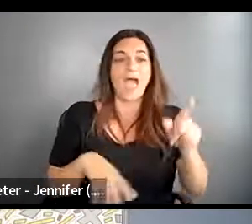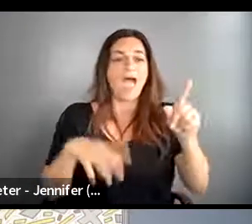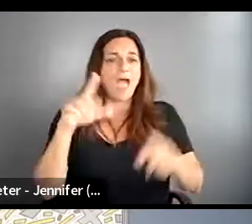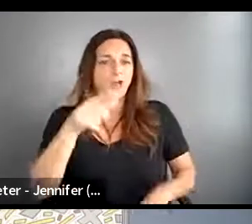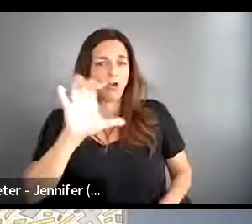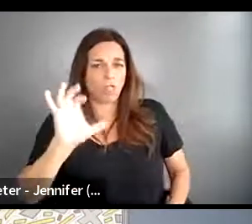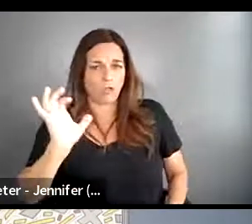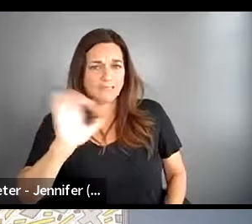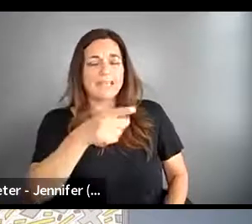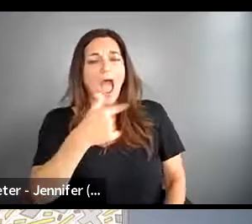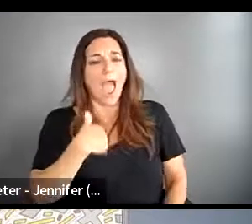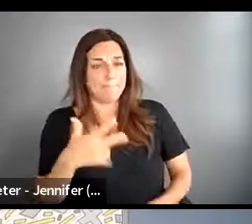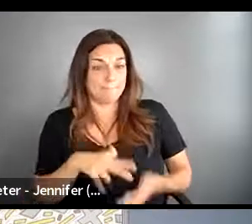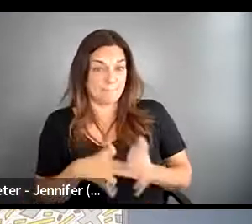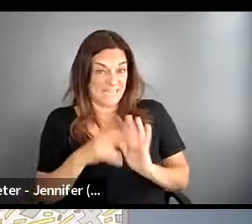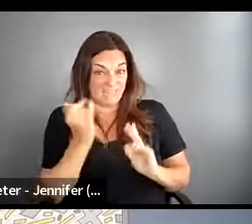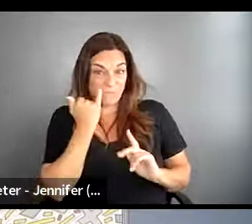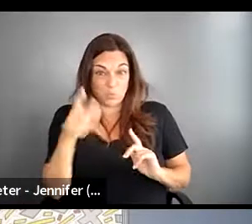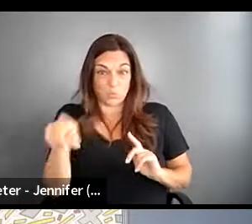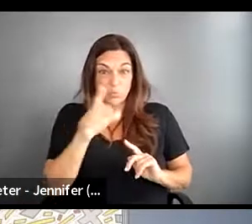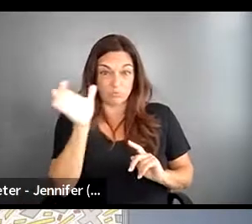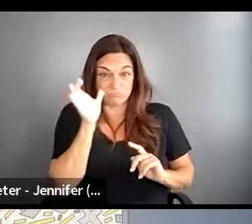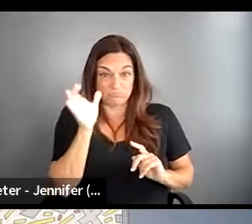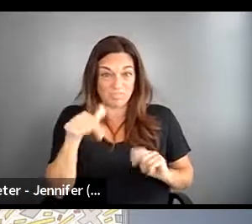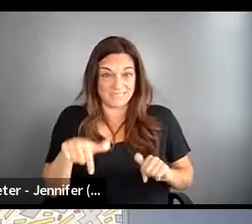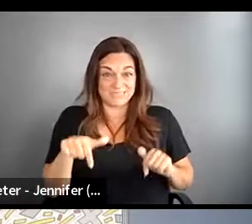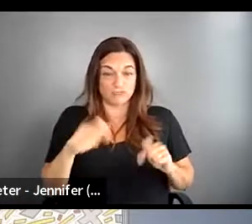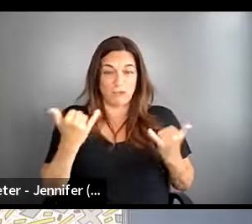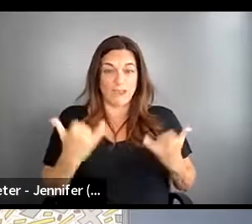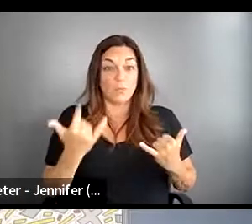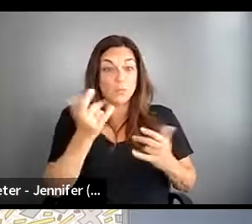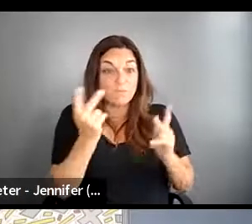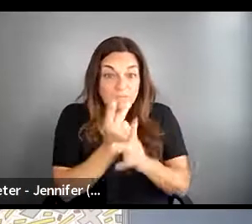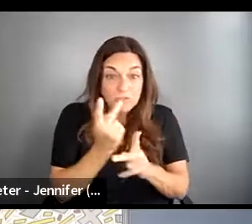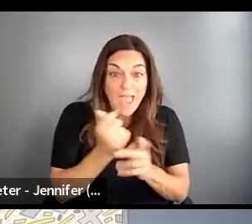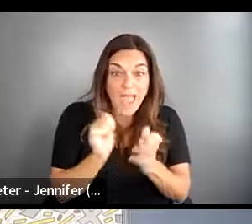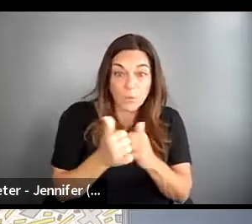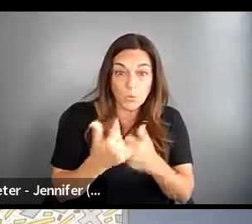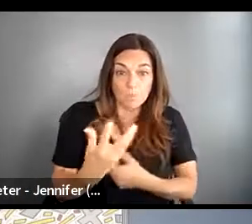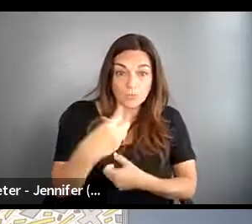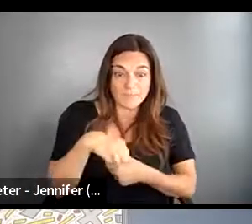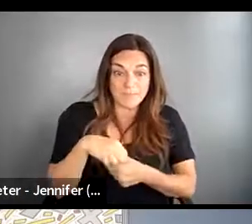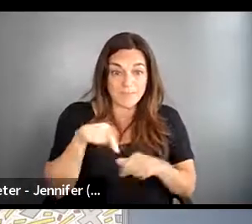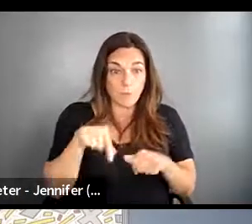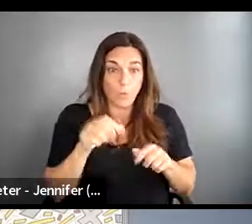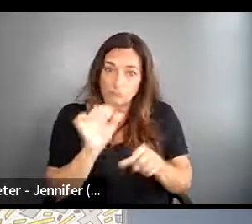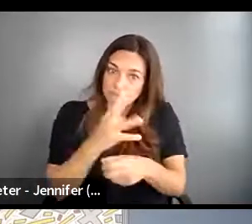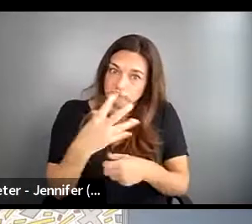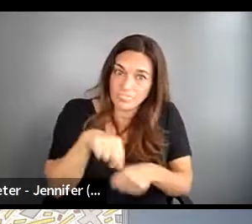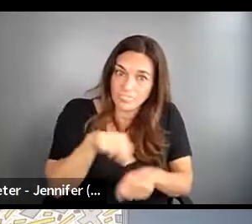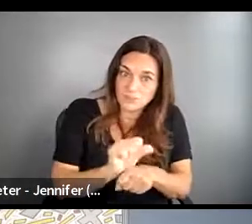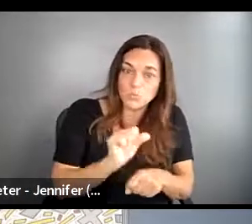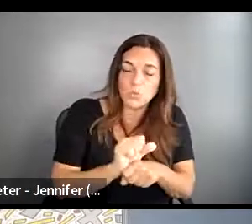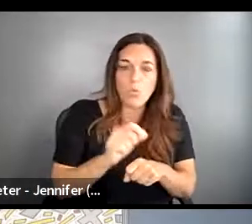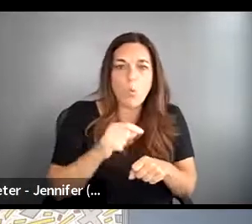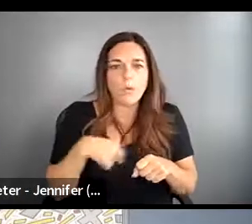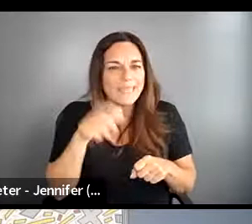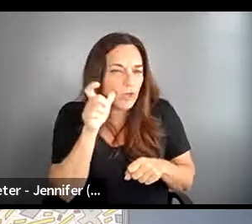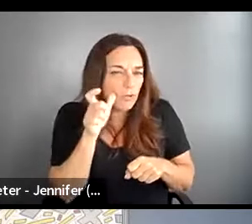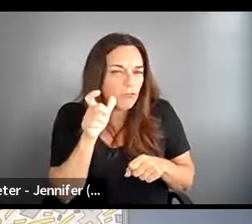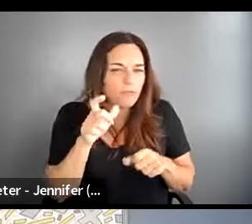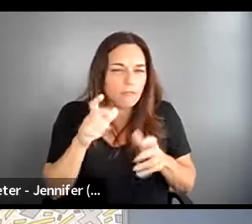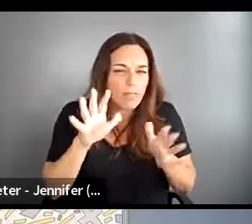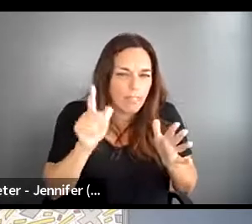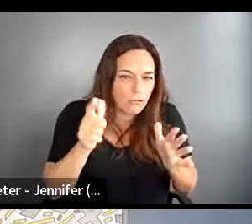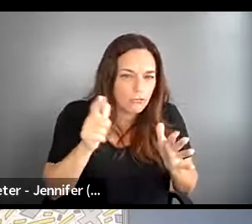if folks that are listening to this right now want to figure out how to participate in this work or kind of hear what's coming down the pike, make sure you're signed